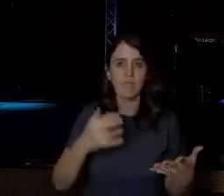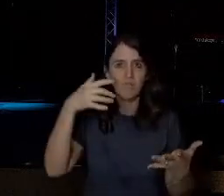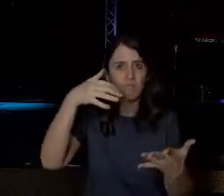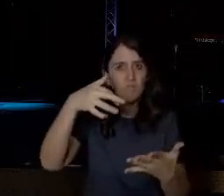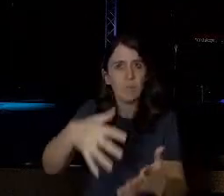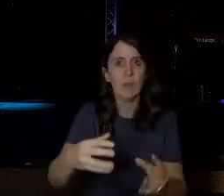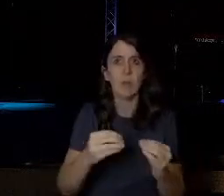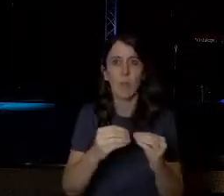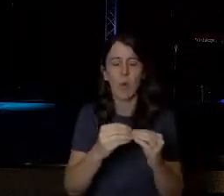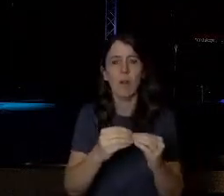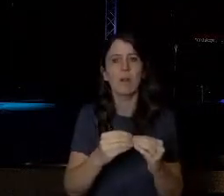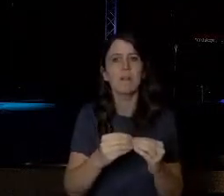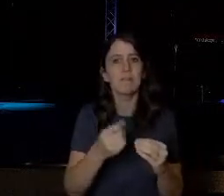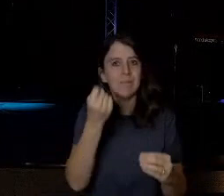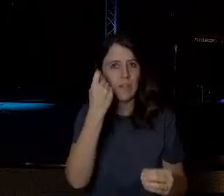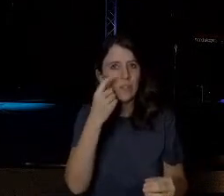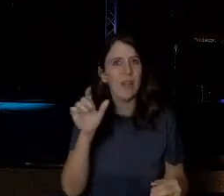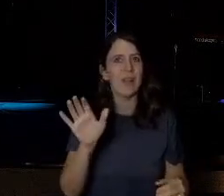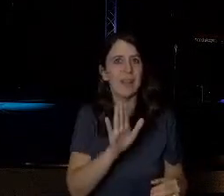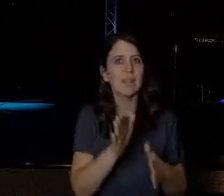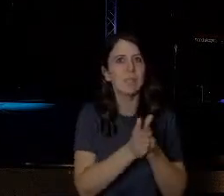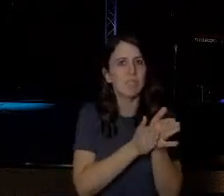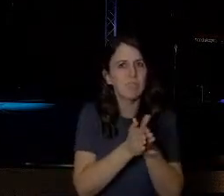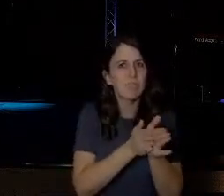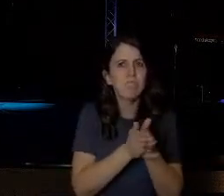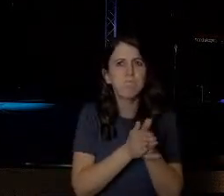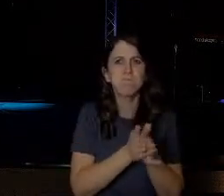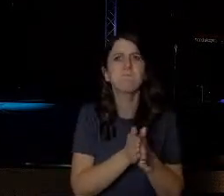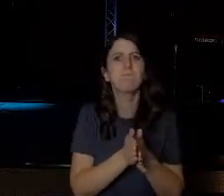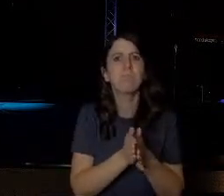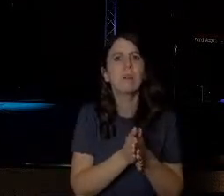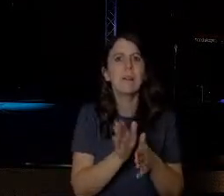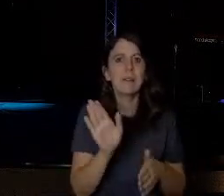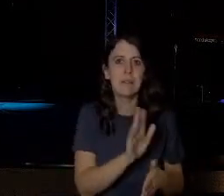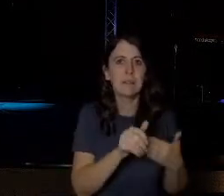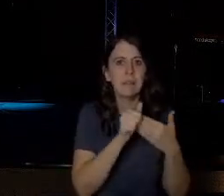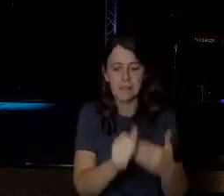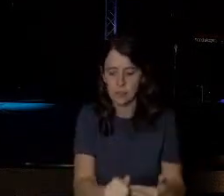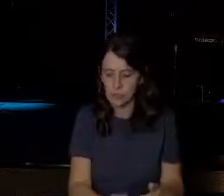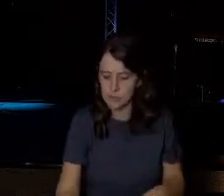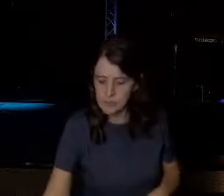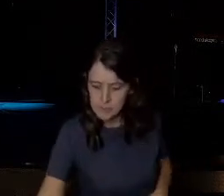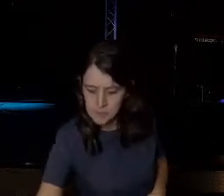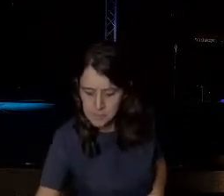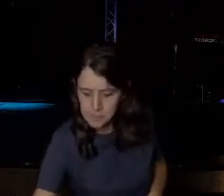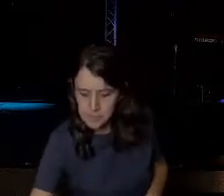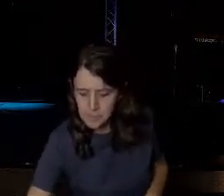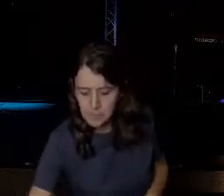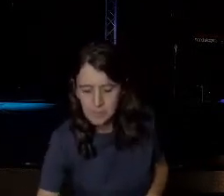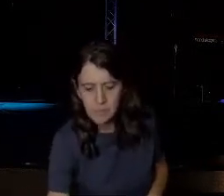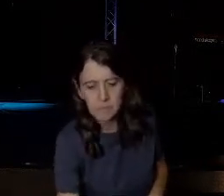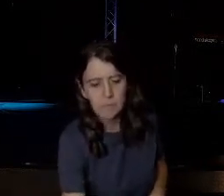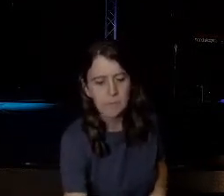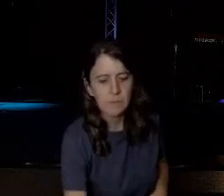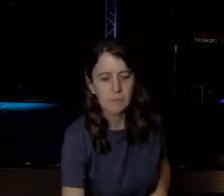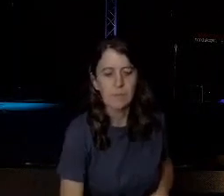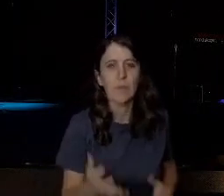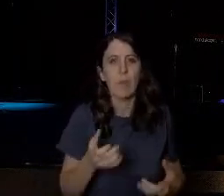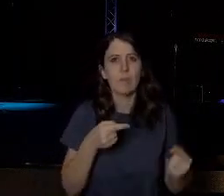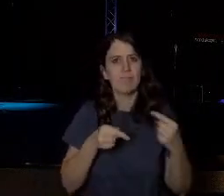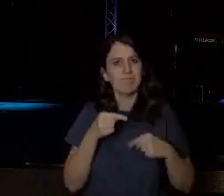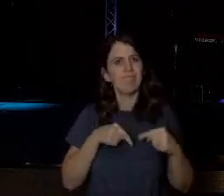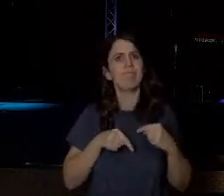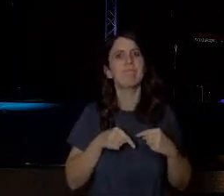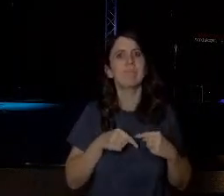was that drove him to do what he did and lead as he led. And so I want to just go back and just